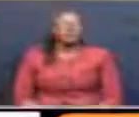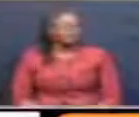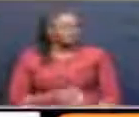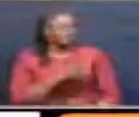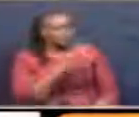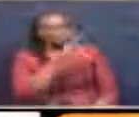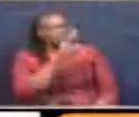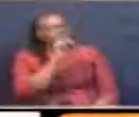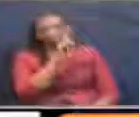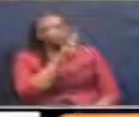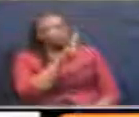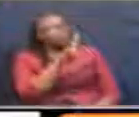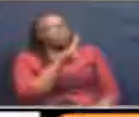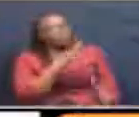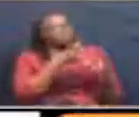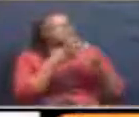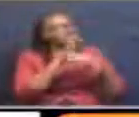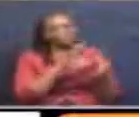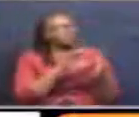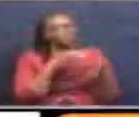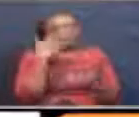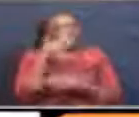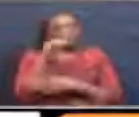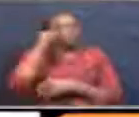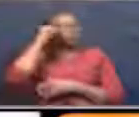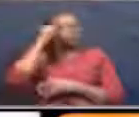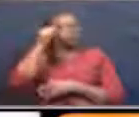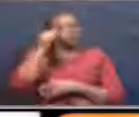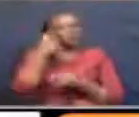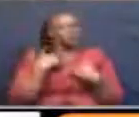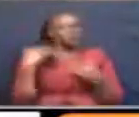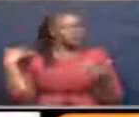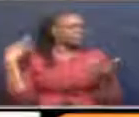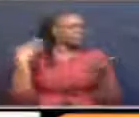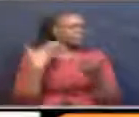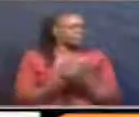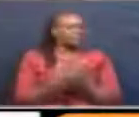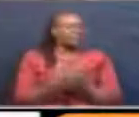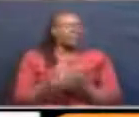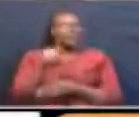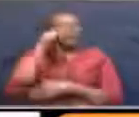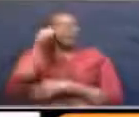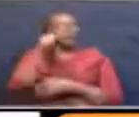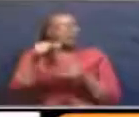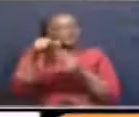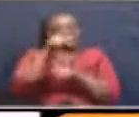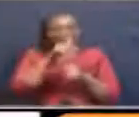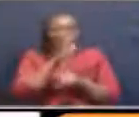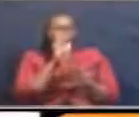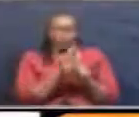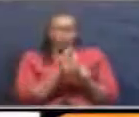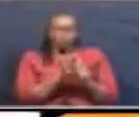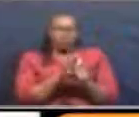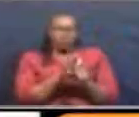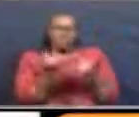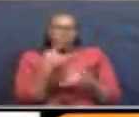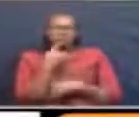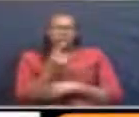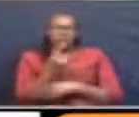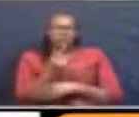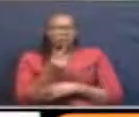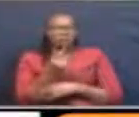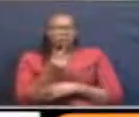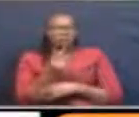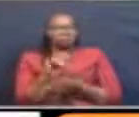mean, Mau complex and evictions and settlement has always been used politically. There's no doubt about that. Over the years, there's been a lot of politics about it. You're saying right now